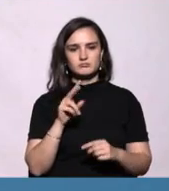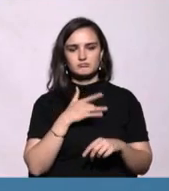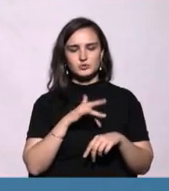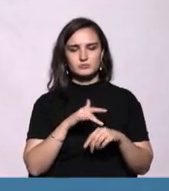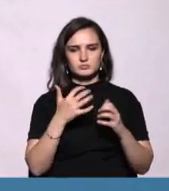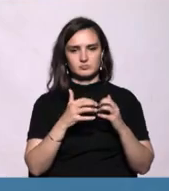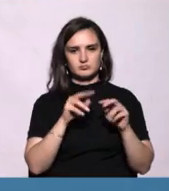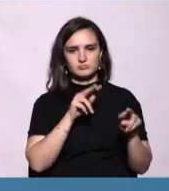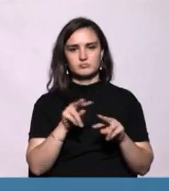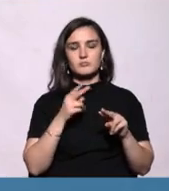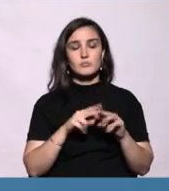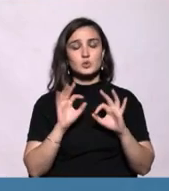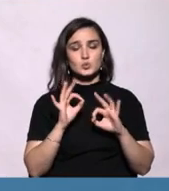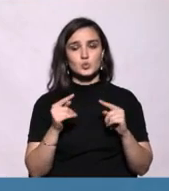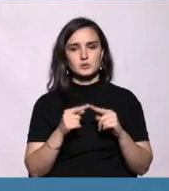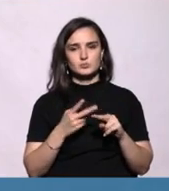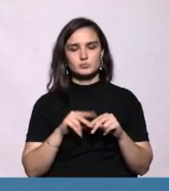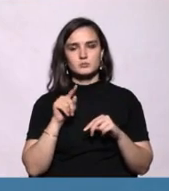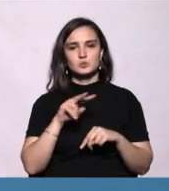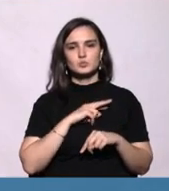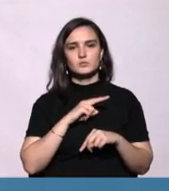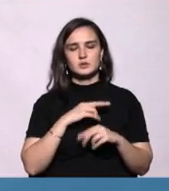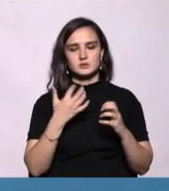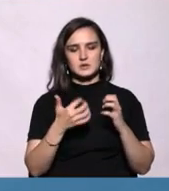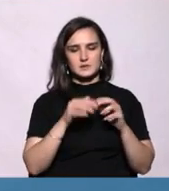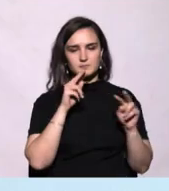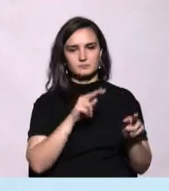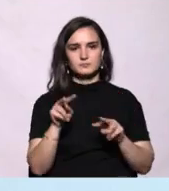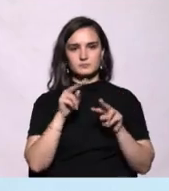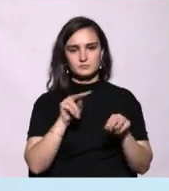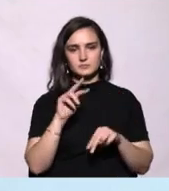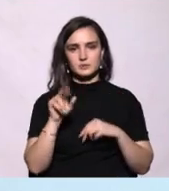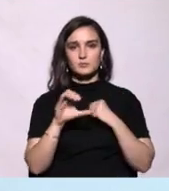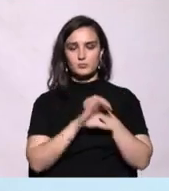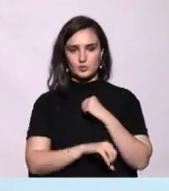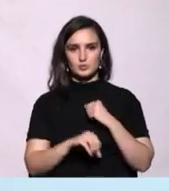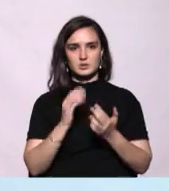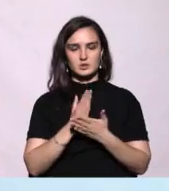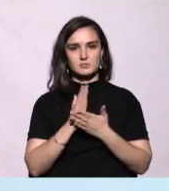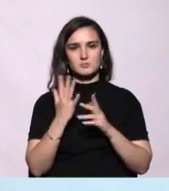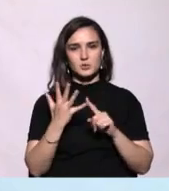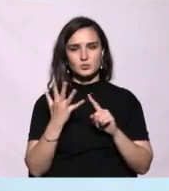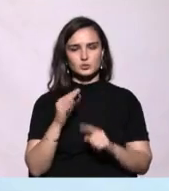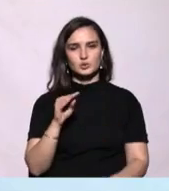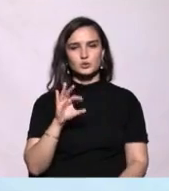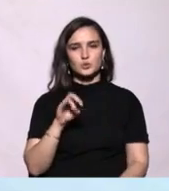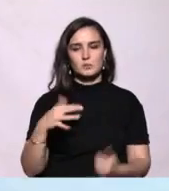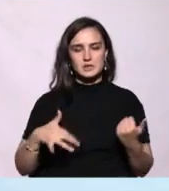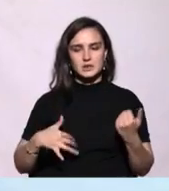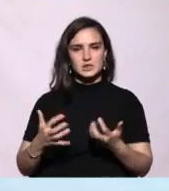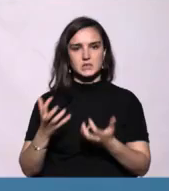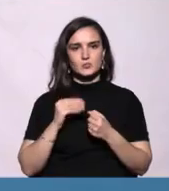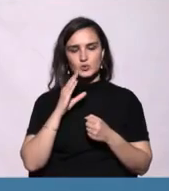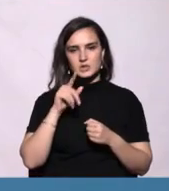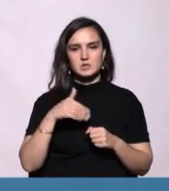that is definitely true because she loves to garden. And, the last one, five, Tom takes the guitar when